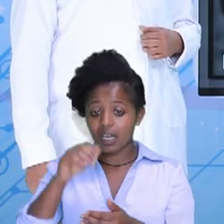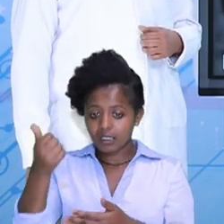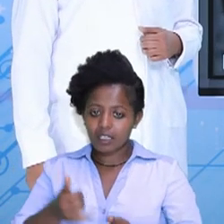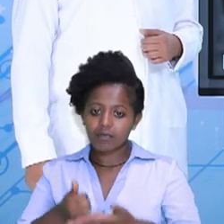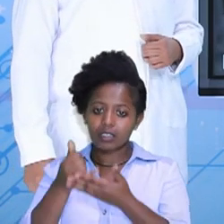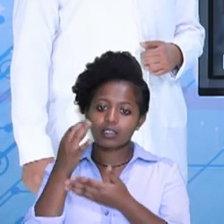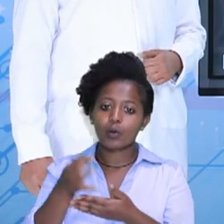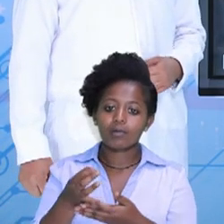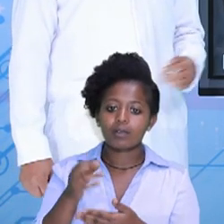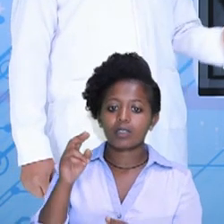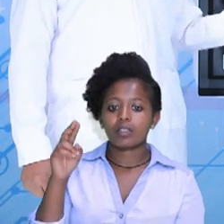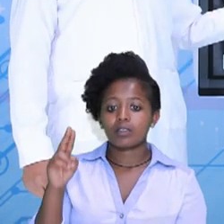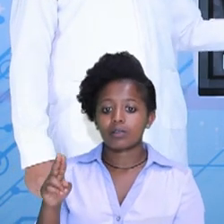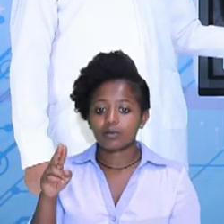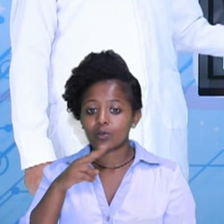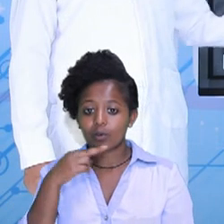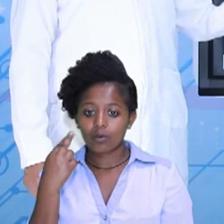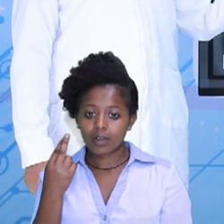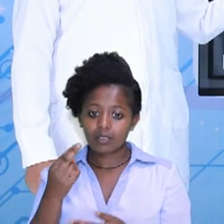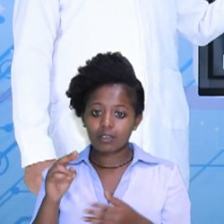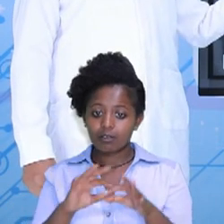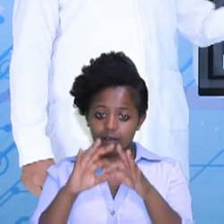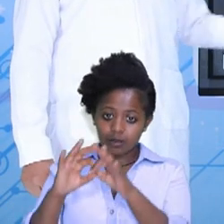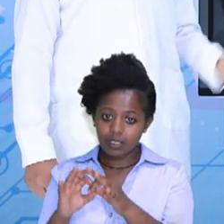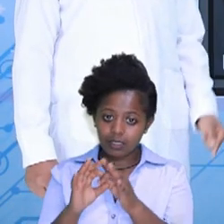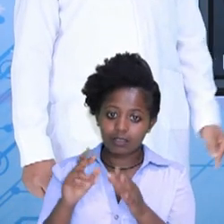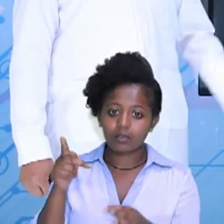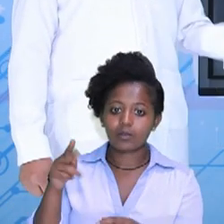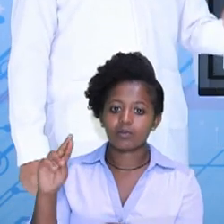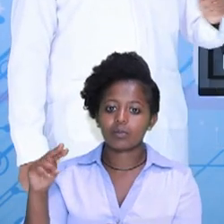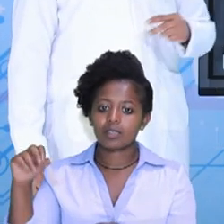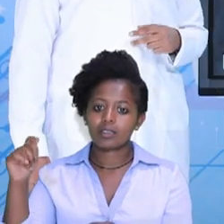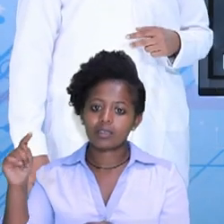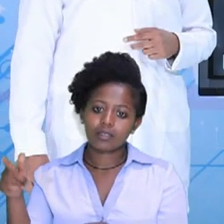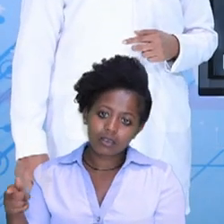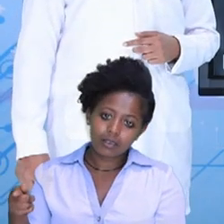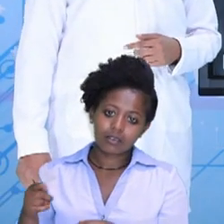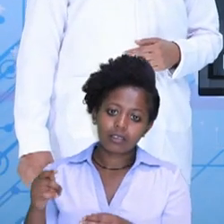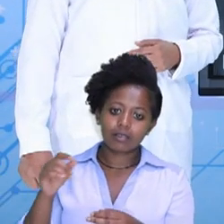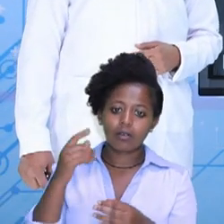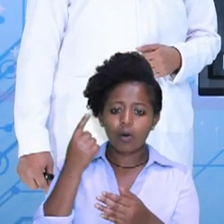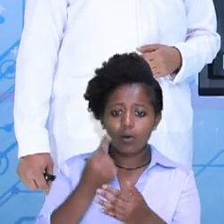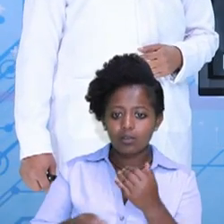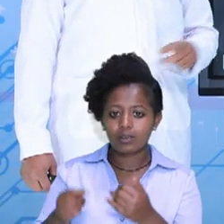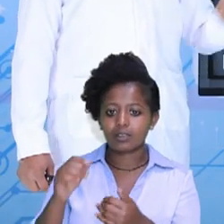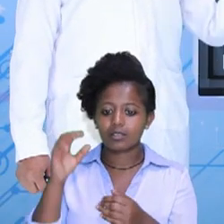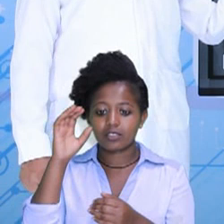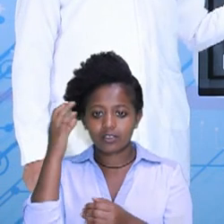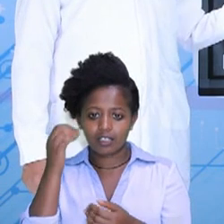advantage, Soviet Union recognized Kuomintang government as the only legal authority in